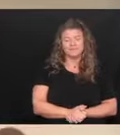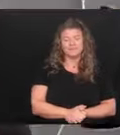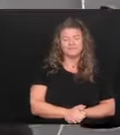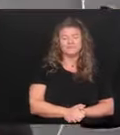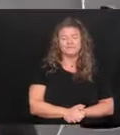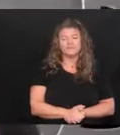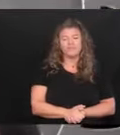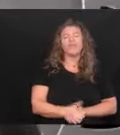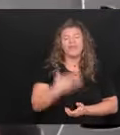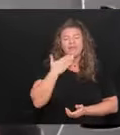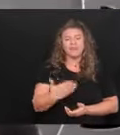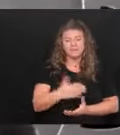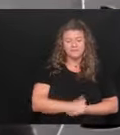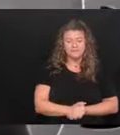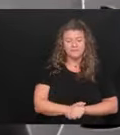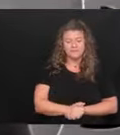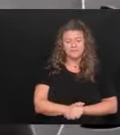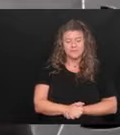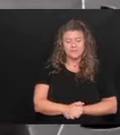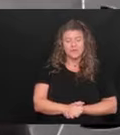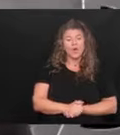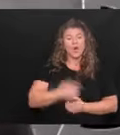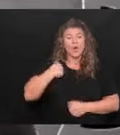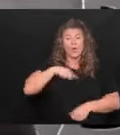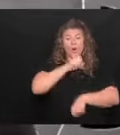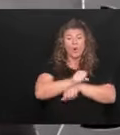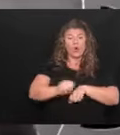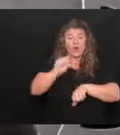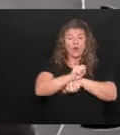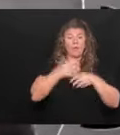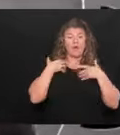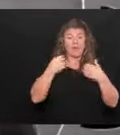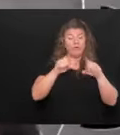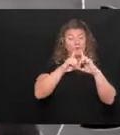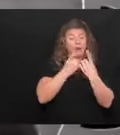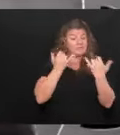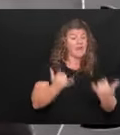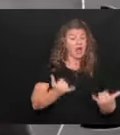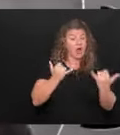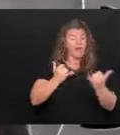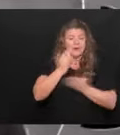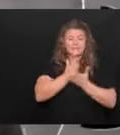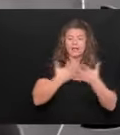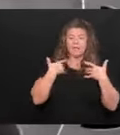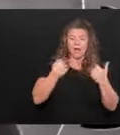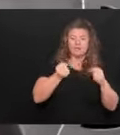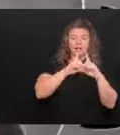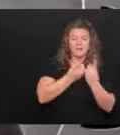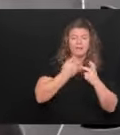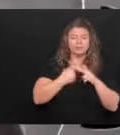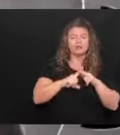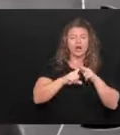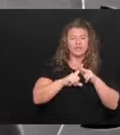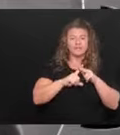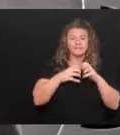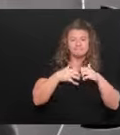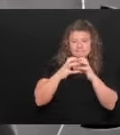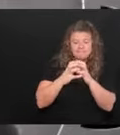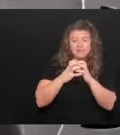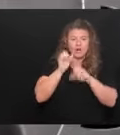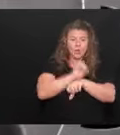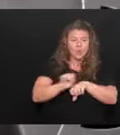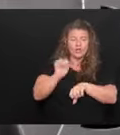Thanks, Jim. Mark, we're working with the health departments now. There's some health departments will start doing that. We're also still working with our